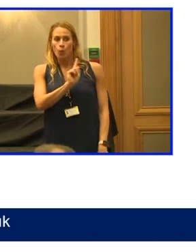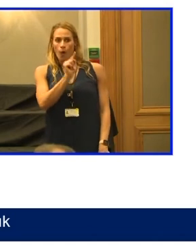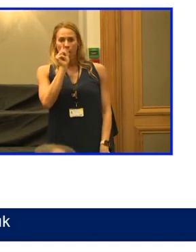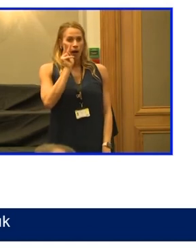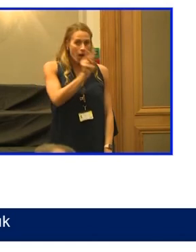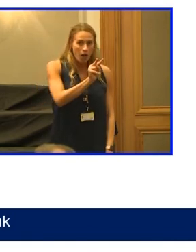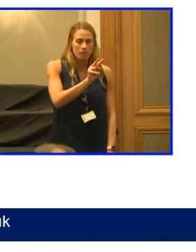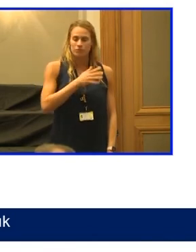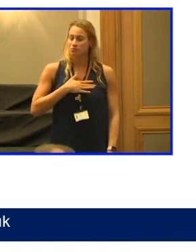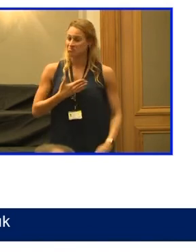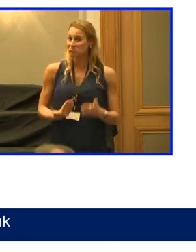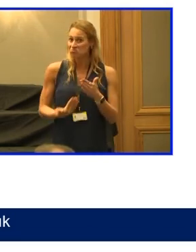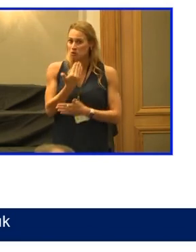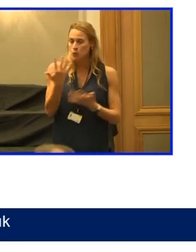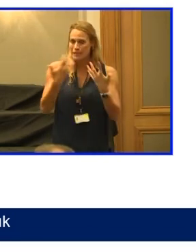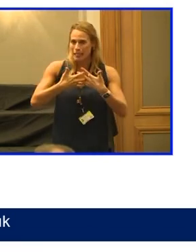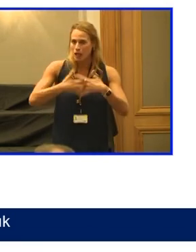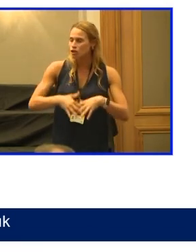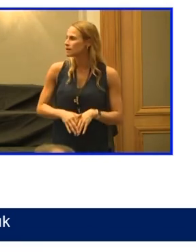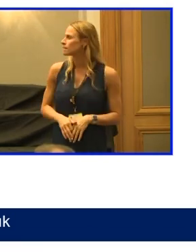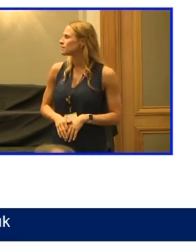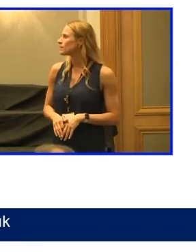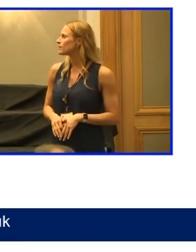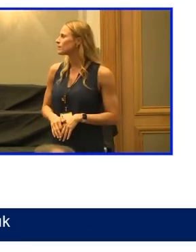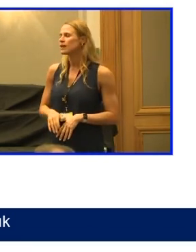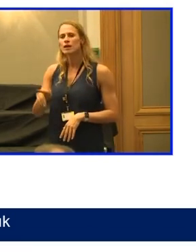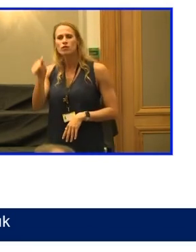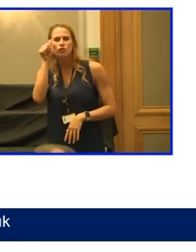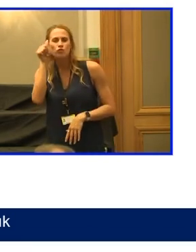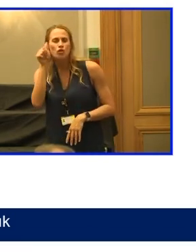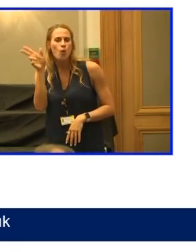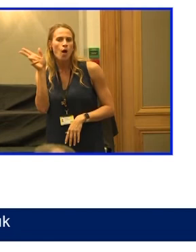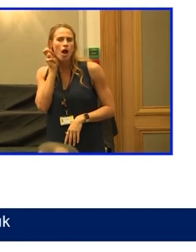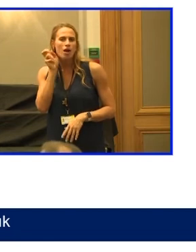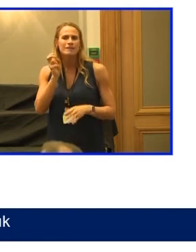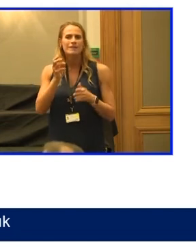happening at the moment, just by way of clap, anyone heard of an application called NaviLens?